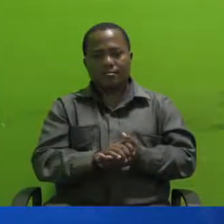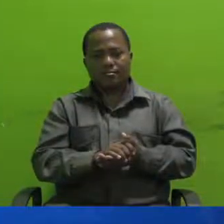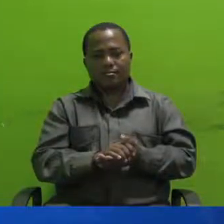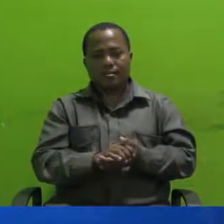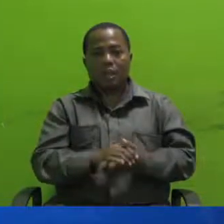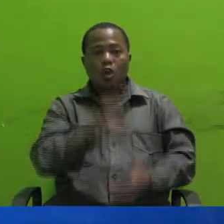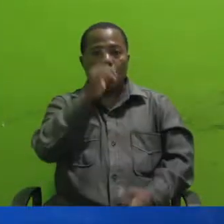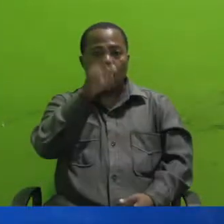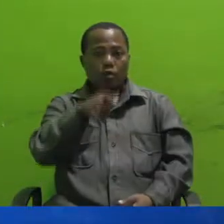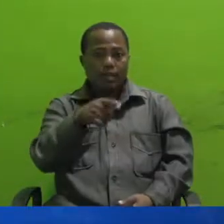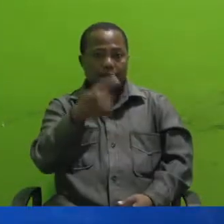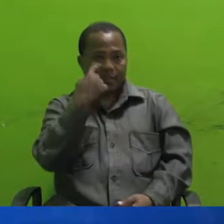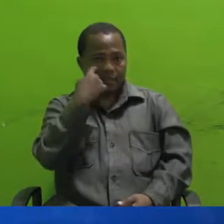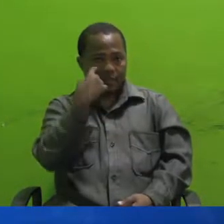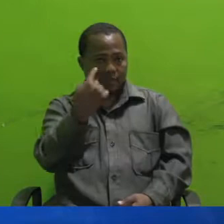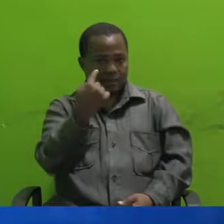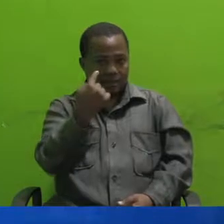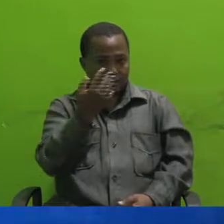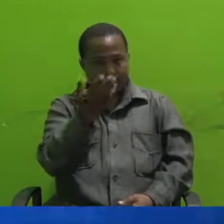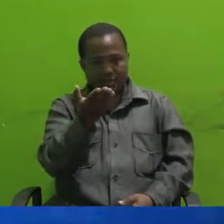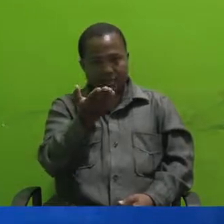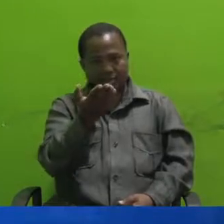solved. You can see